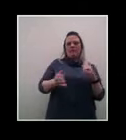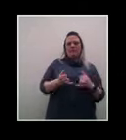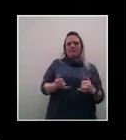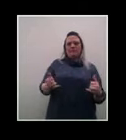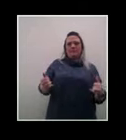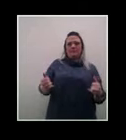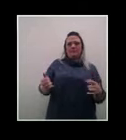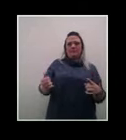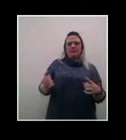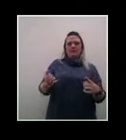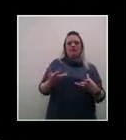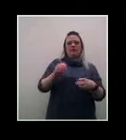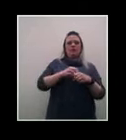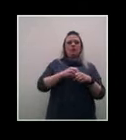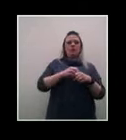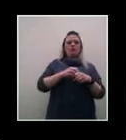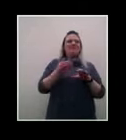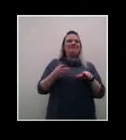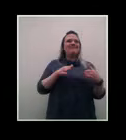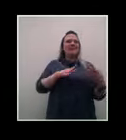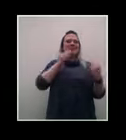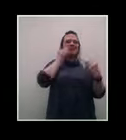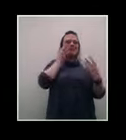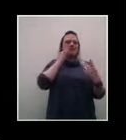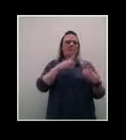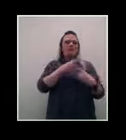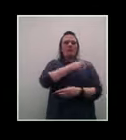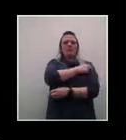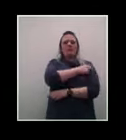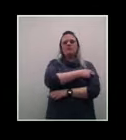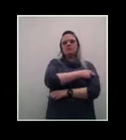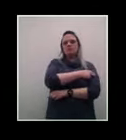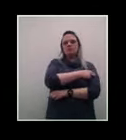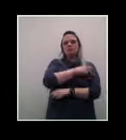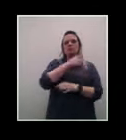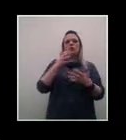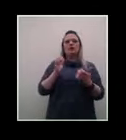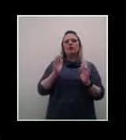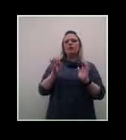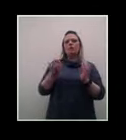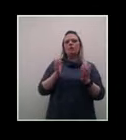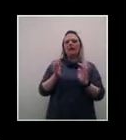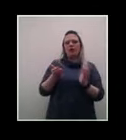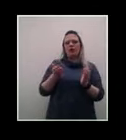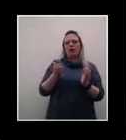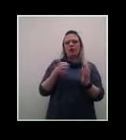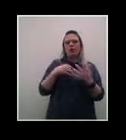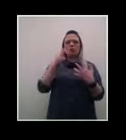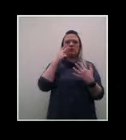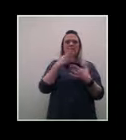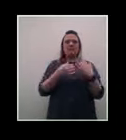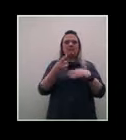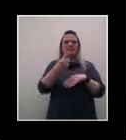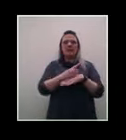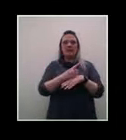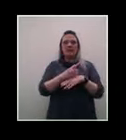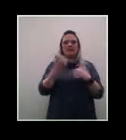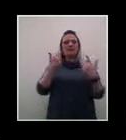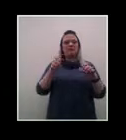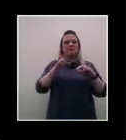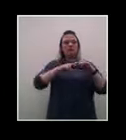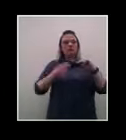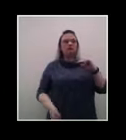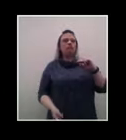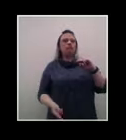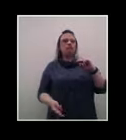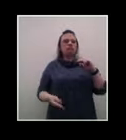we've also included death data for that day from the hospitals. We wanted to do a comparison to see on some of those days where we had big drops